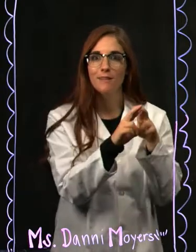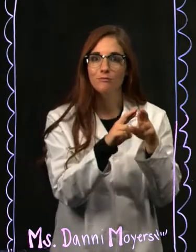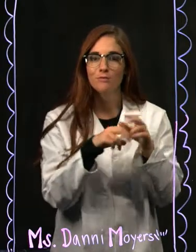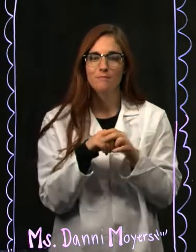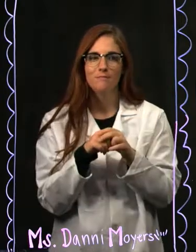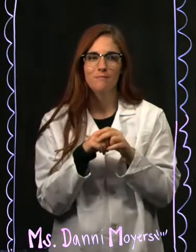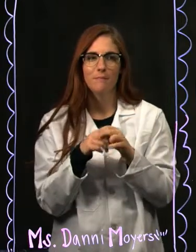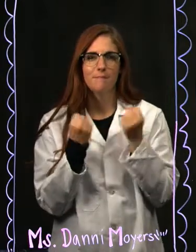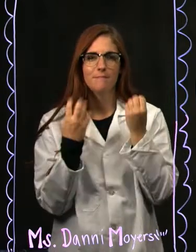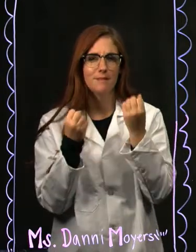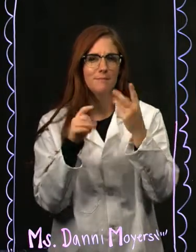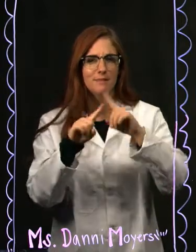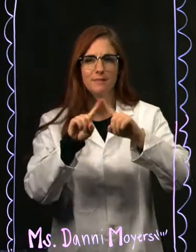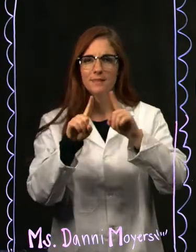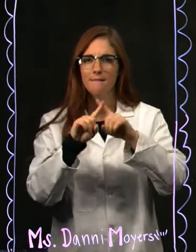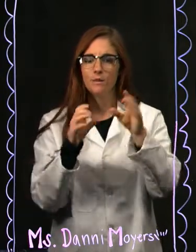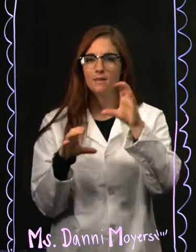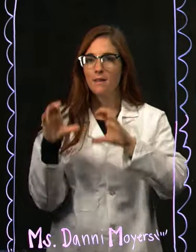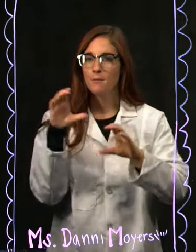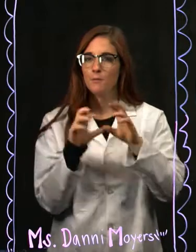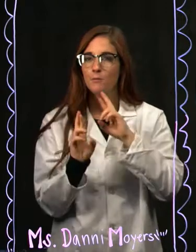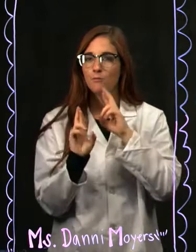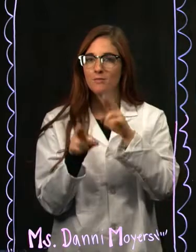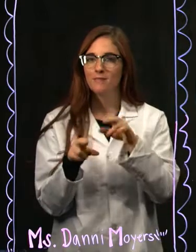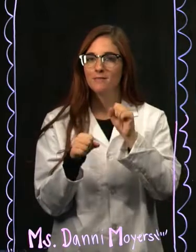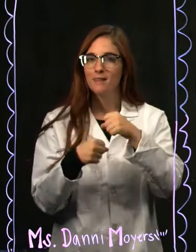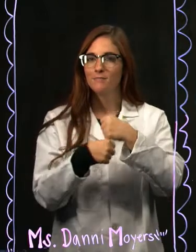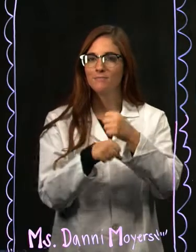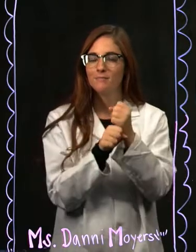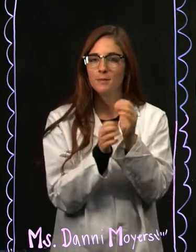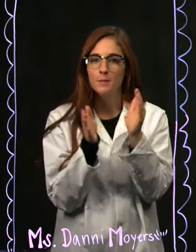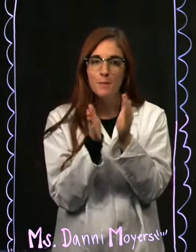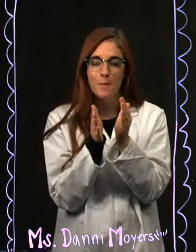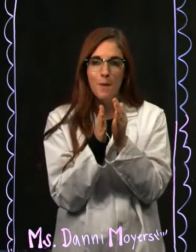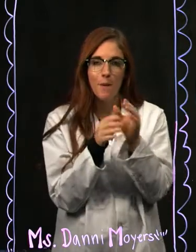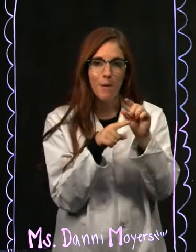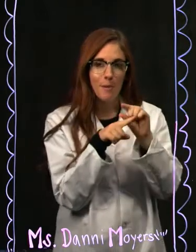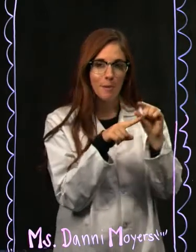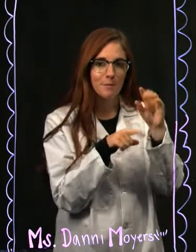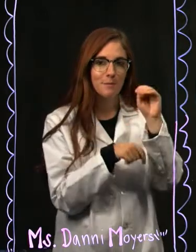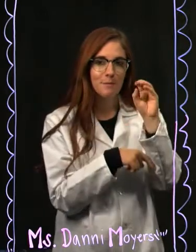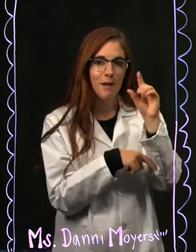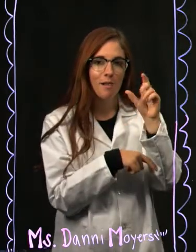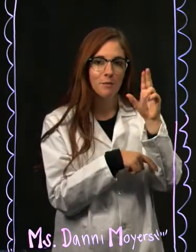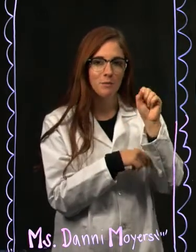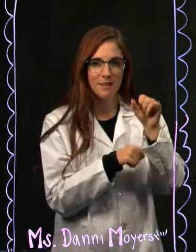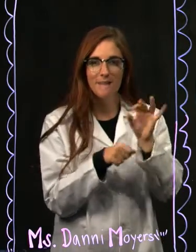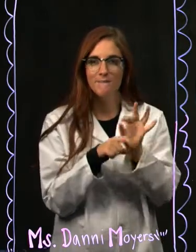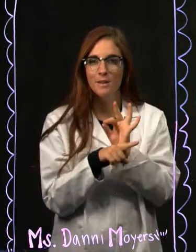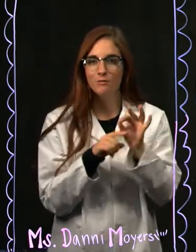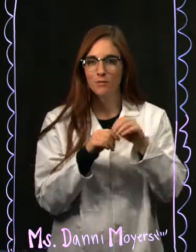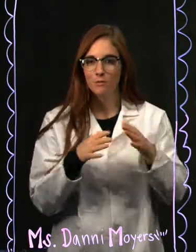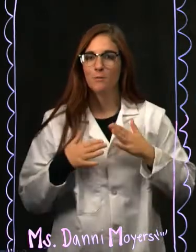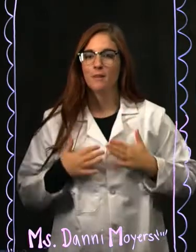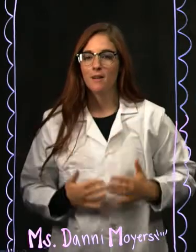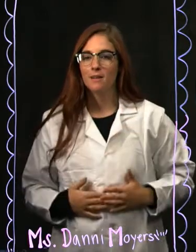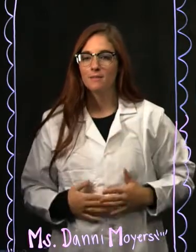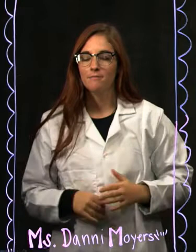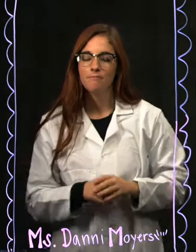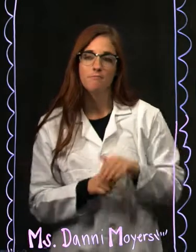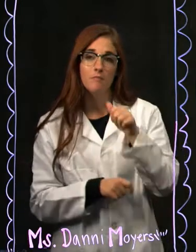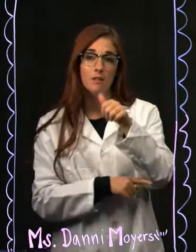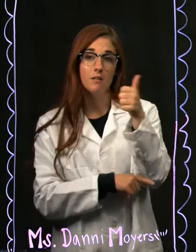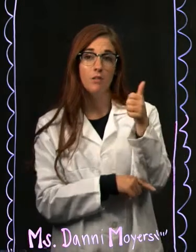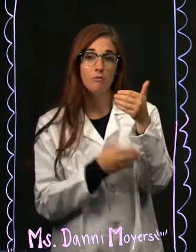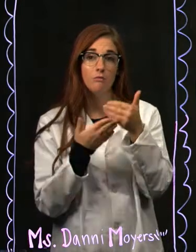different chemical reactions to make different small molecules within your cell that can function. Another thing proteins